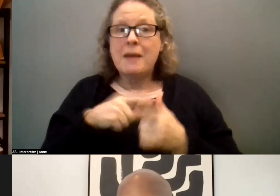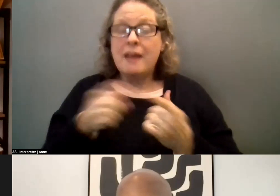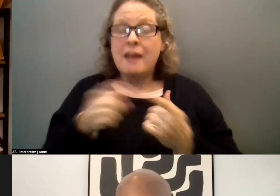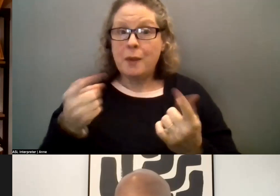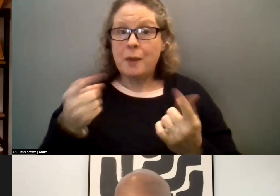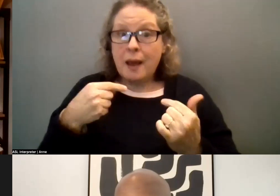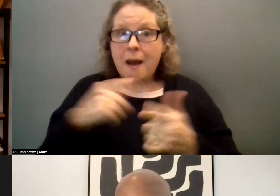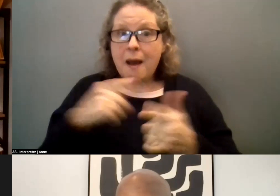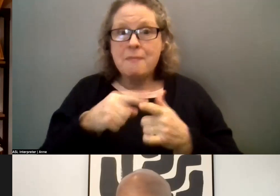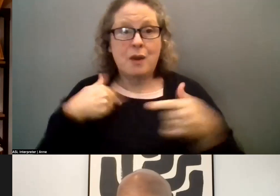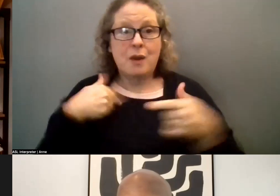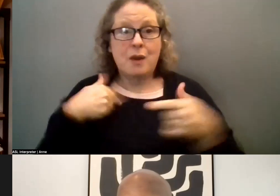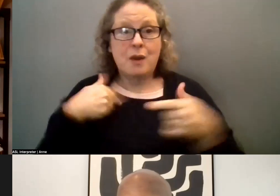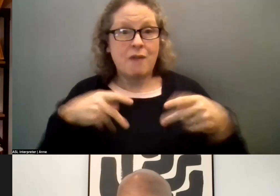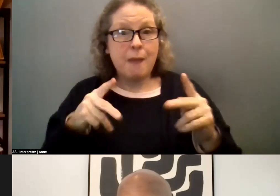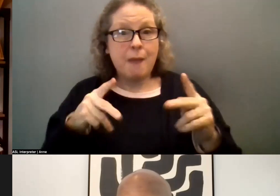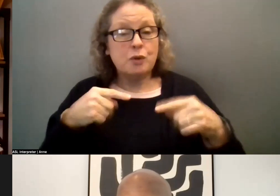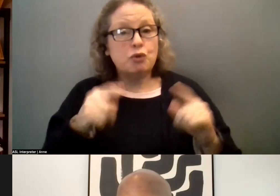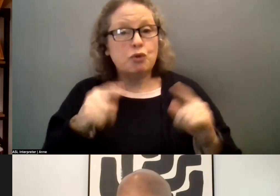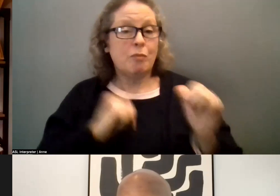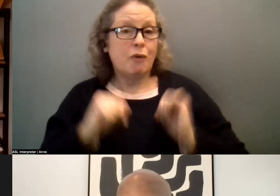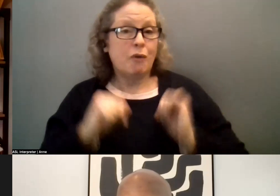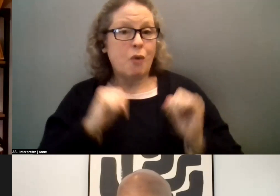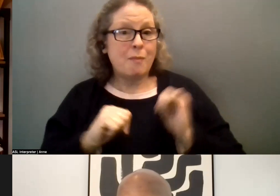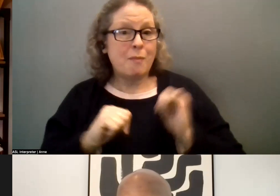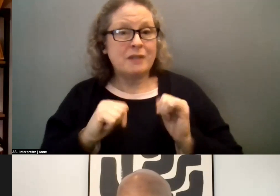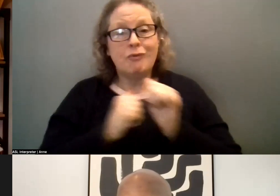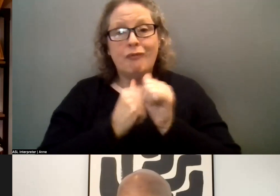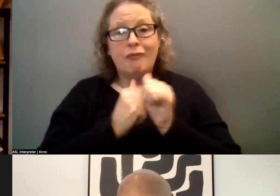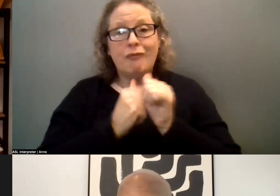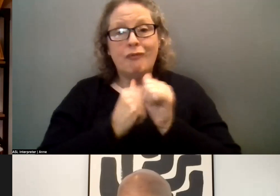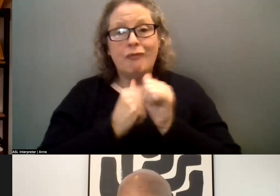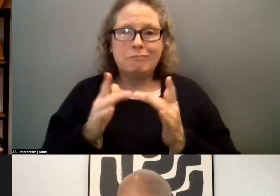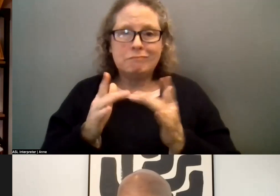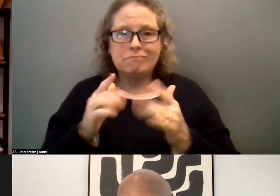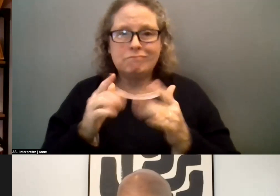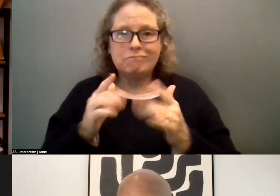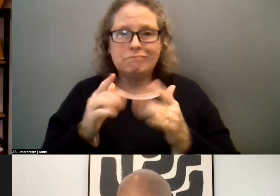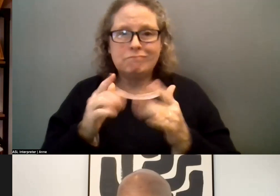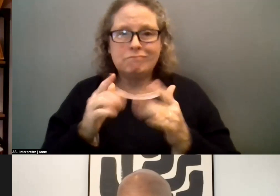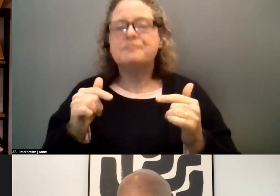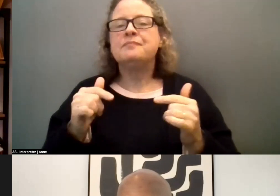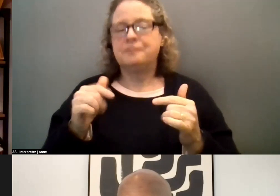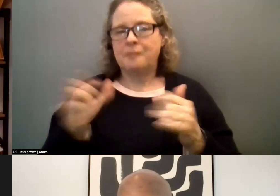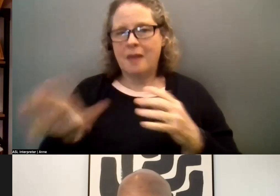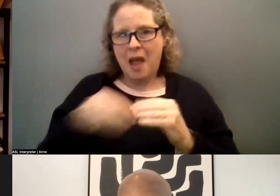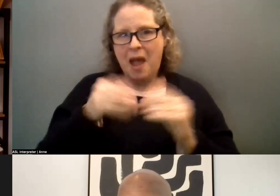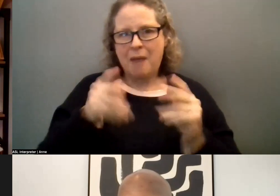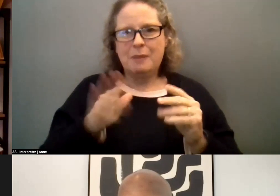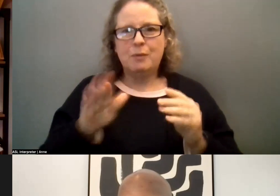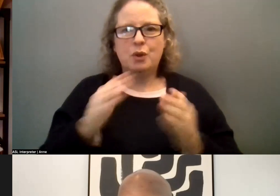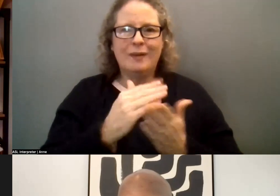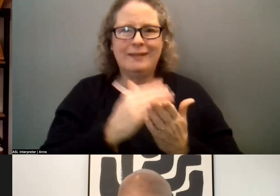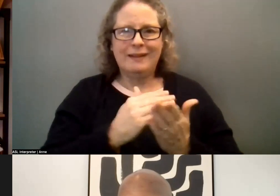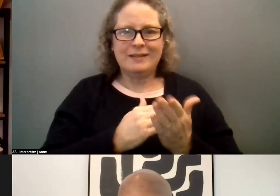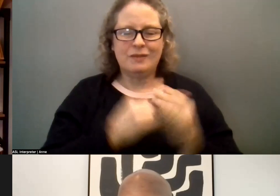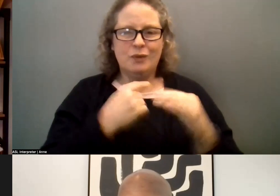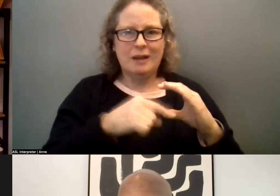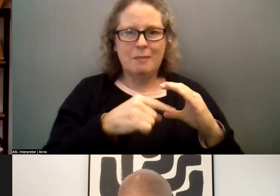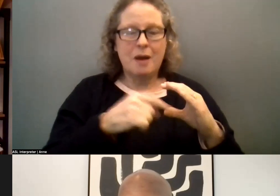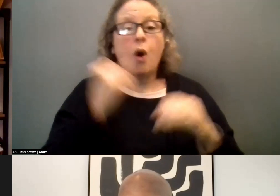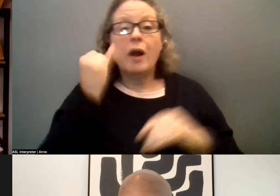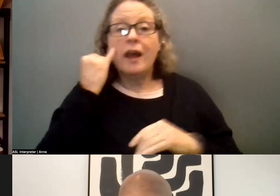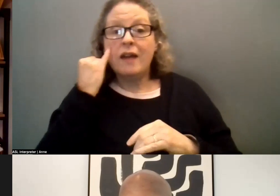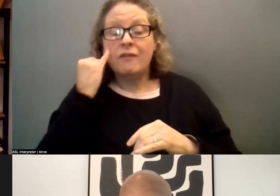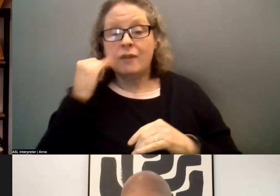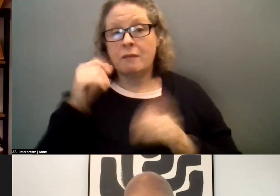there at that performance in terms of following up or whatever it may be to get people on your list, or to say, hey, if they're a press and PR person, if